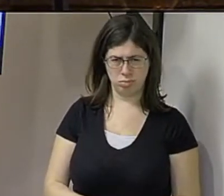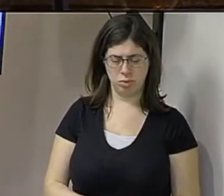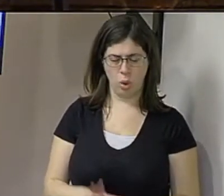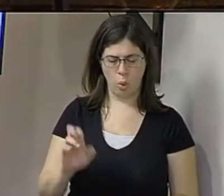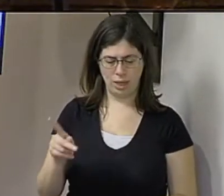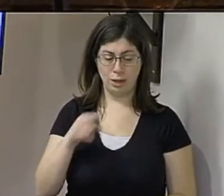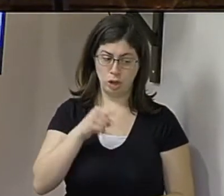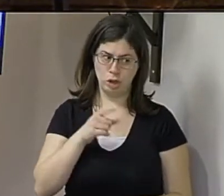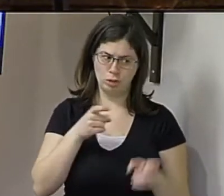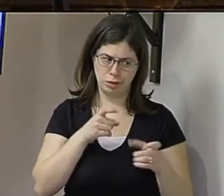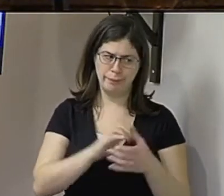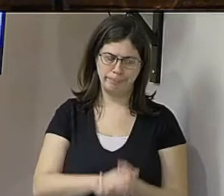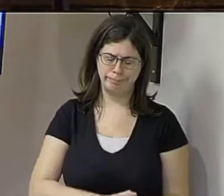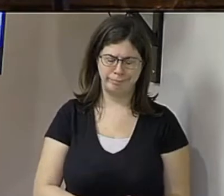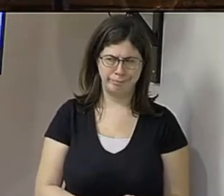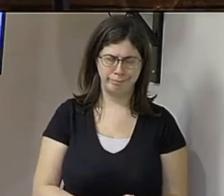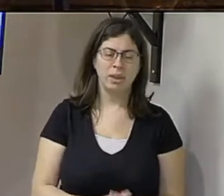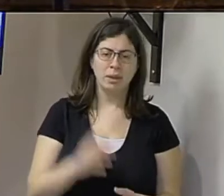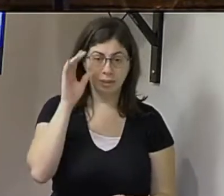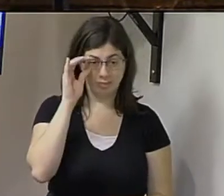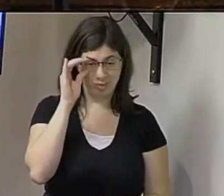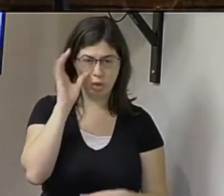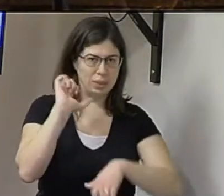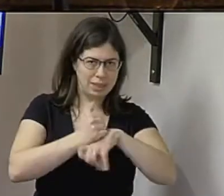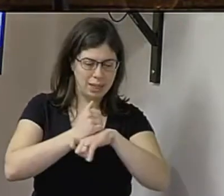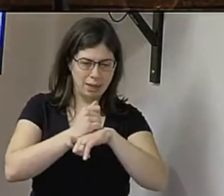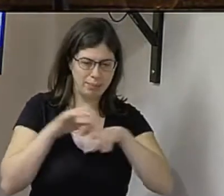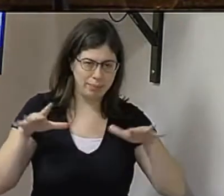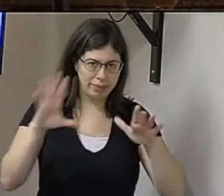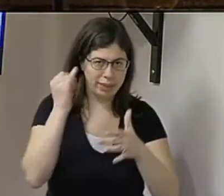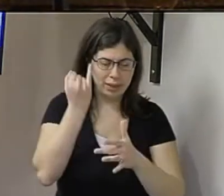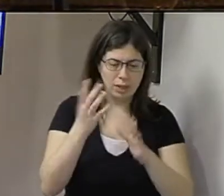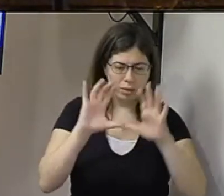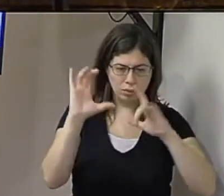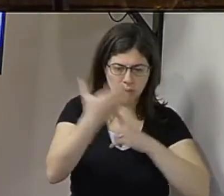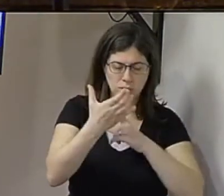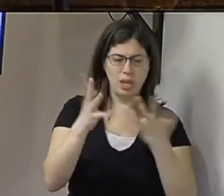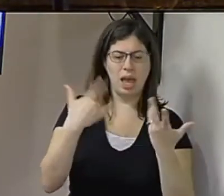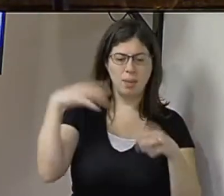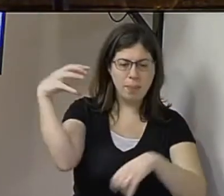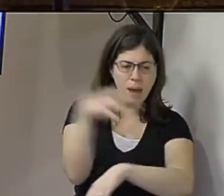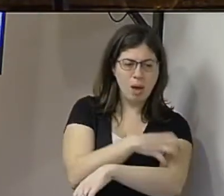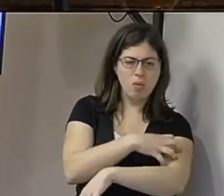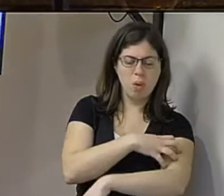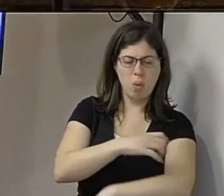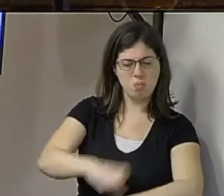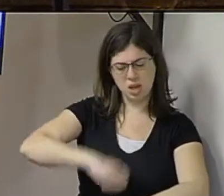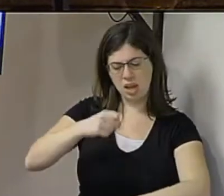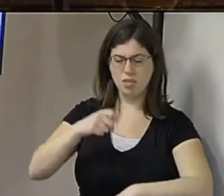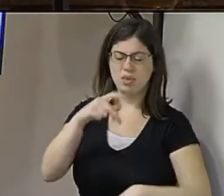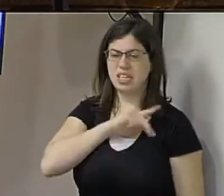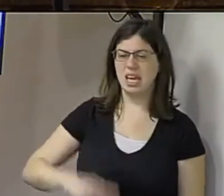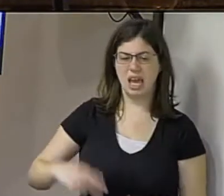All right, bud, you're in charge. So the scene is set, right? We've got this powerful, capricious king who makes these